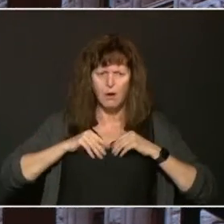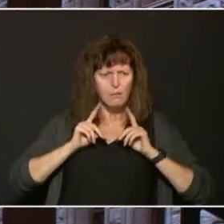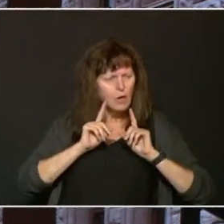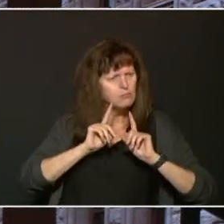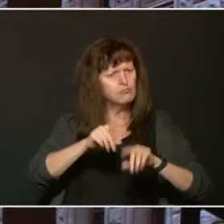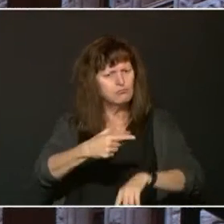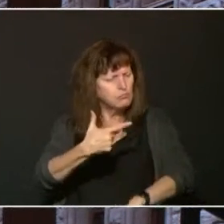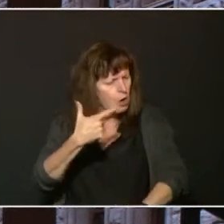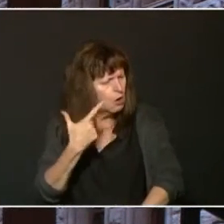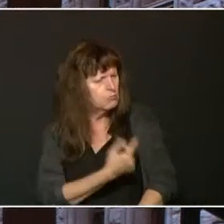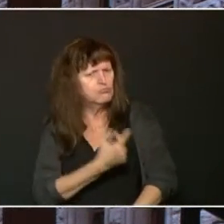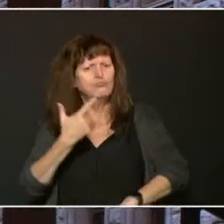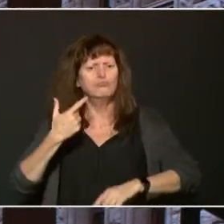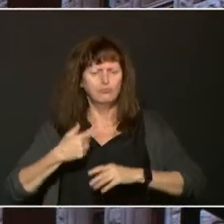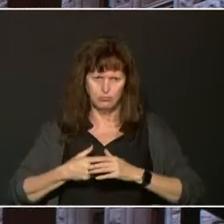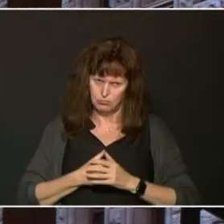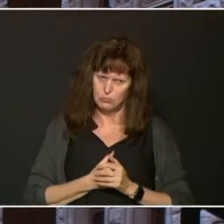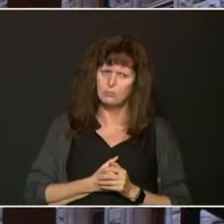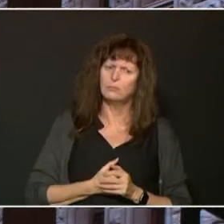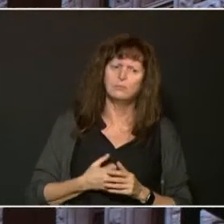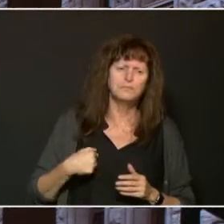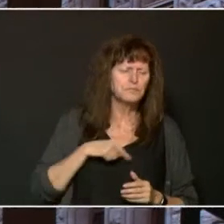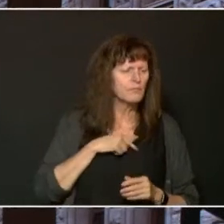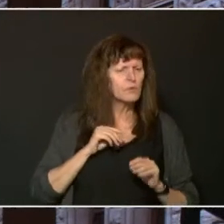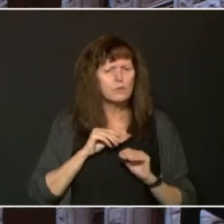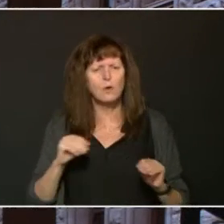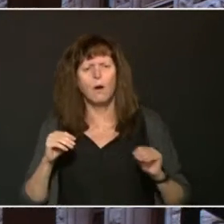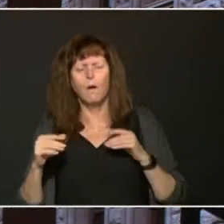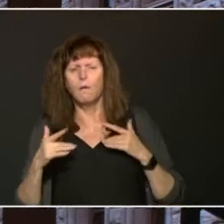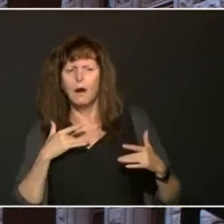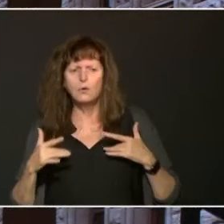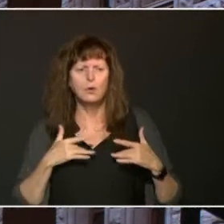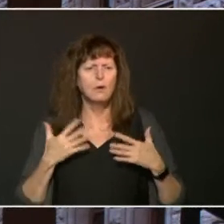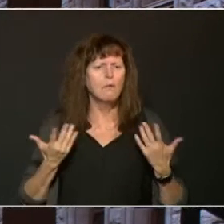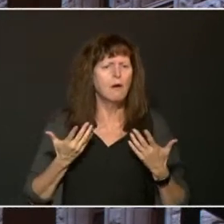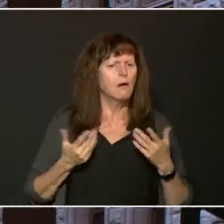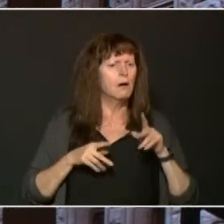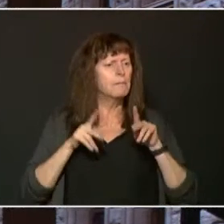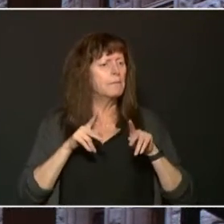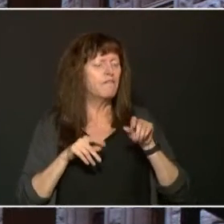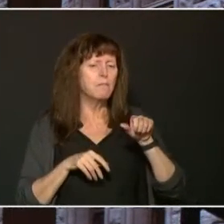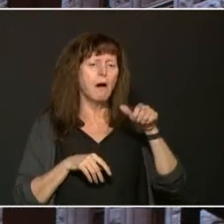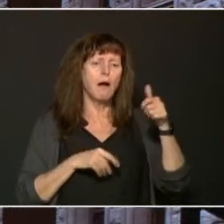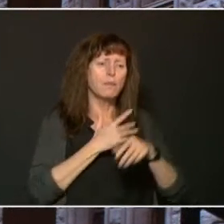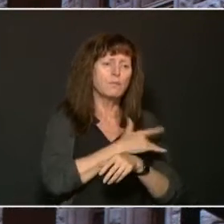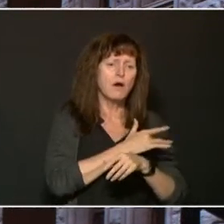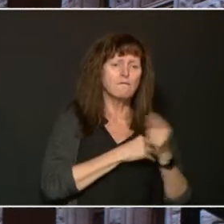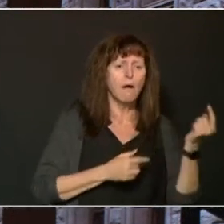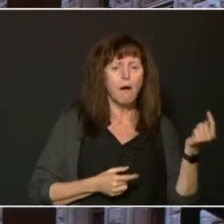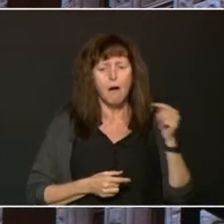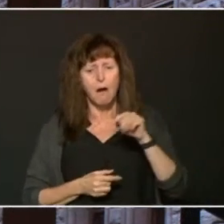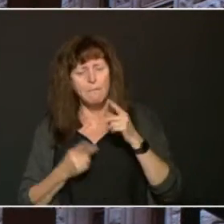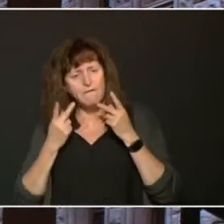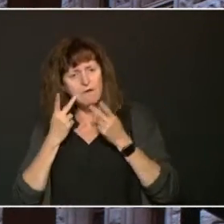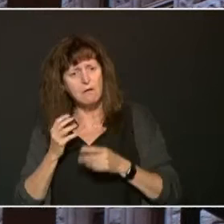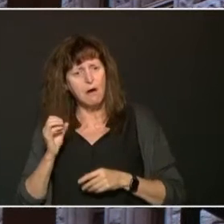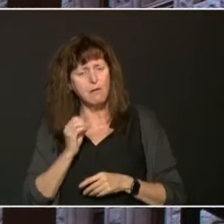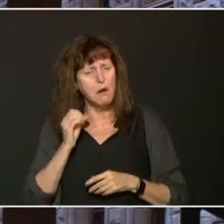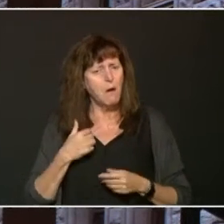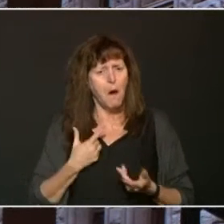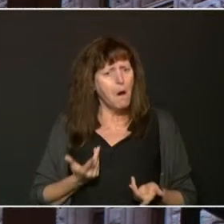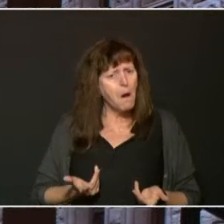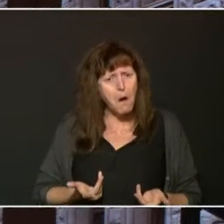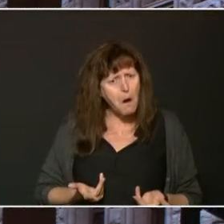immunization. So I would have no concerns of visitors to Ontario. We all should take the normal precautions. If you